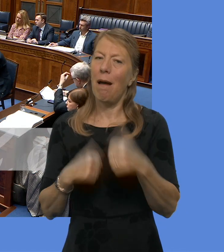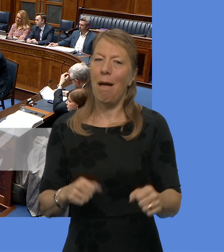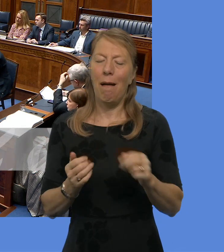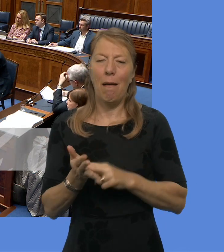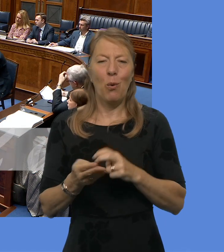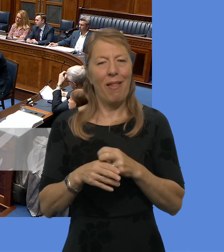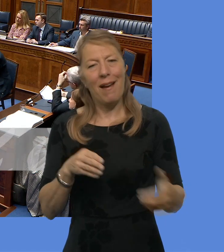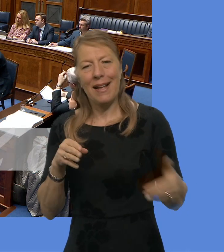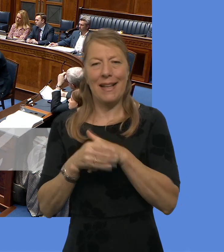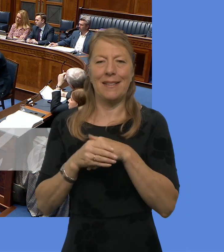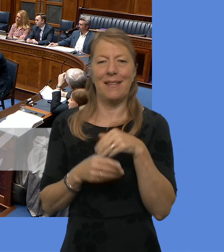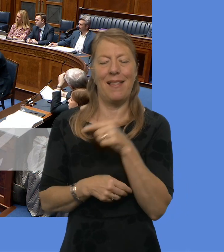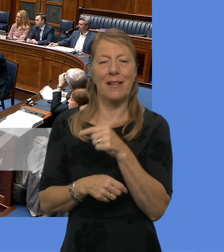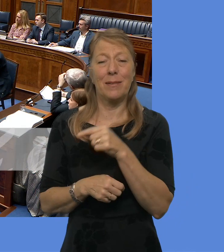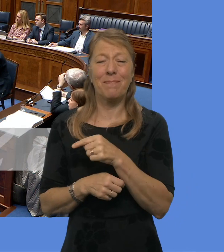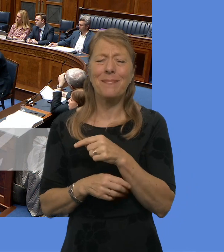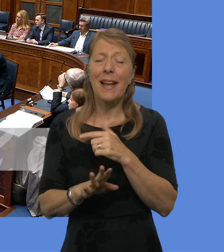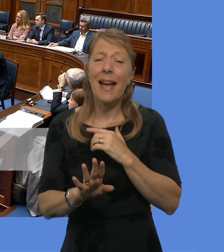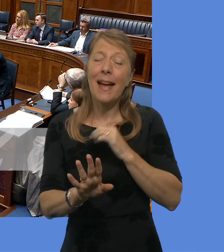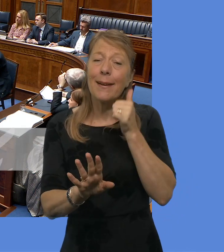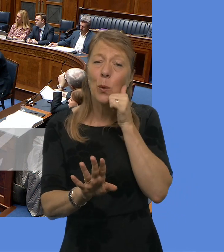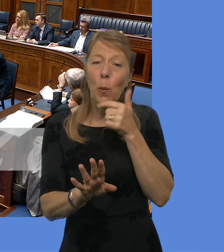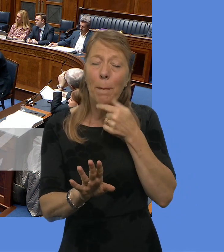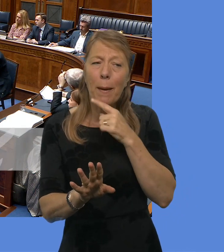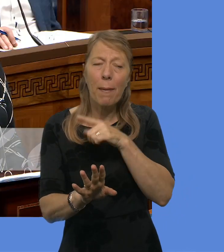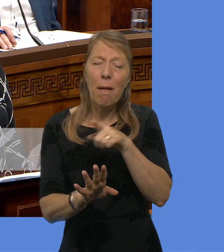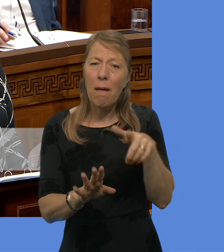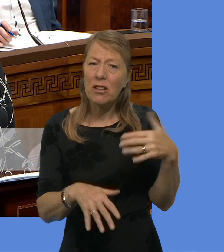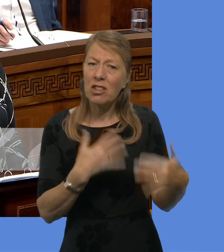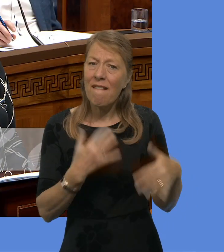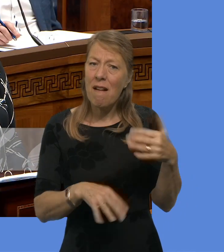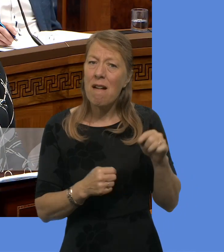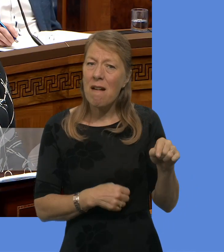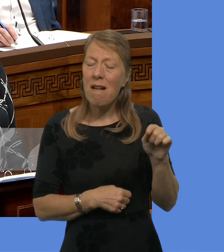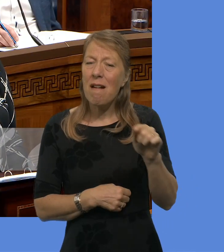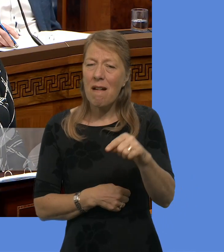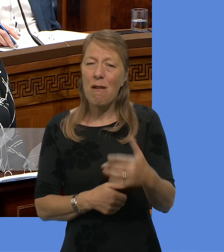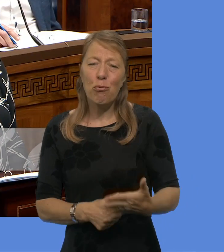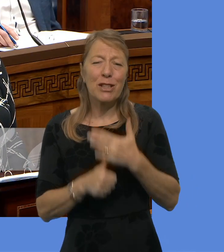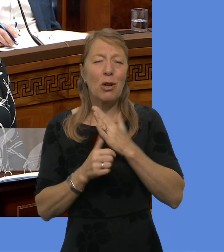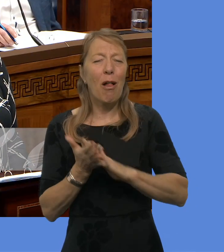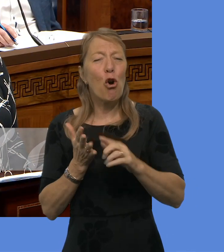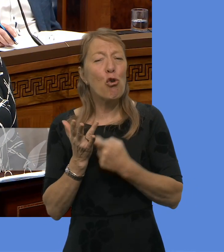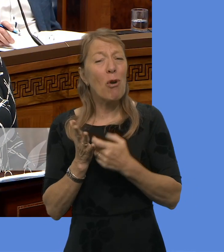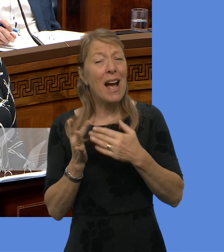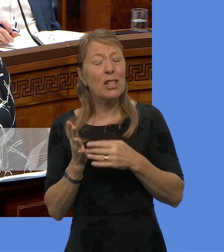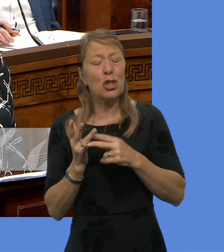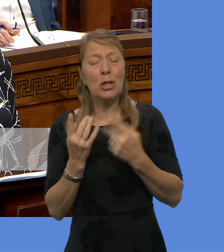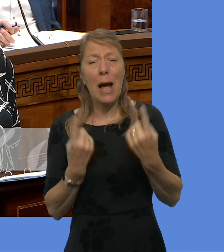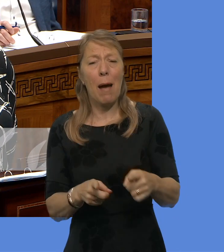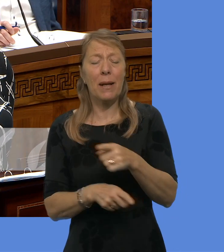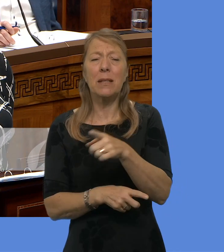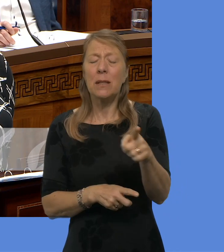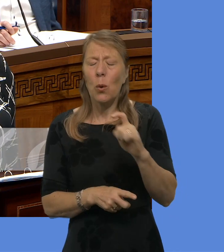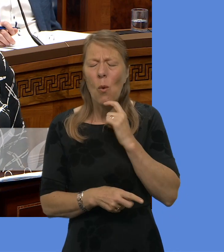It will not undo all of the harm that has been caused by the original Horizon scandal, but it will hopefully at least ensure